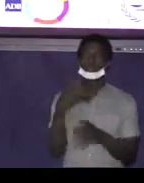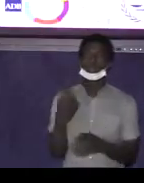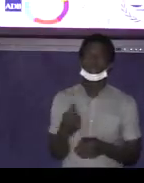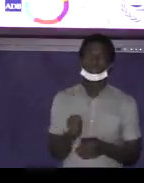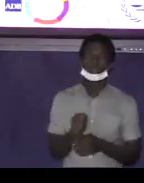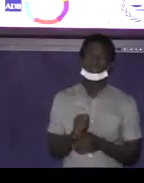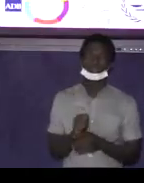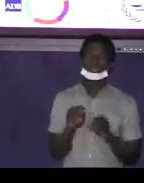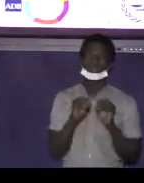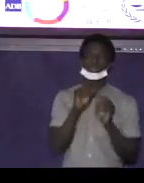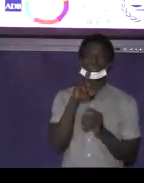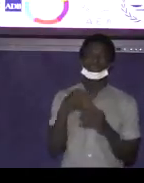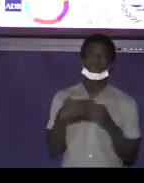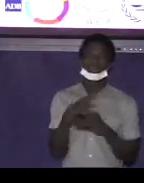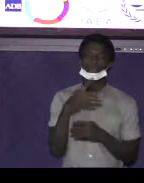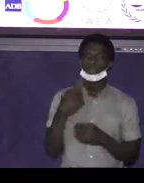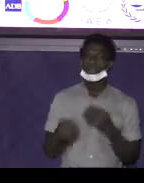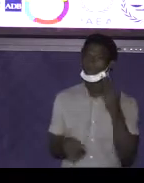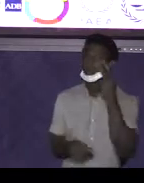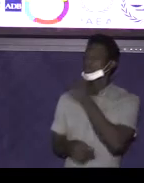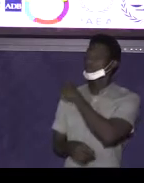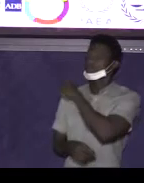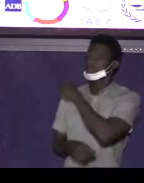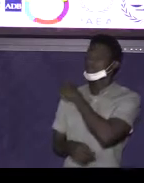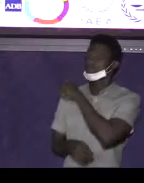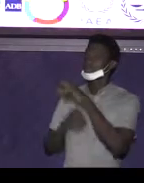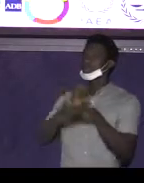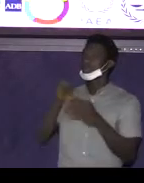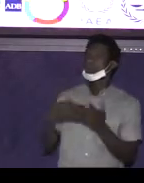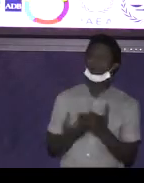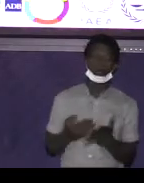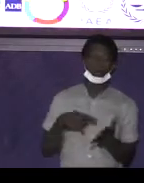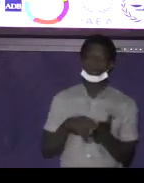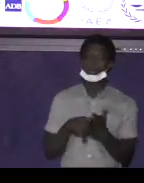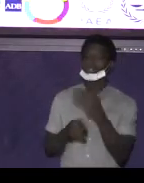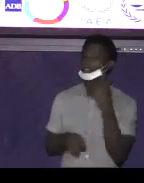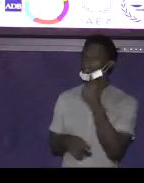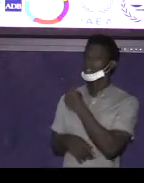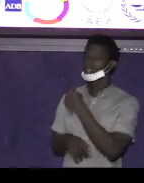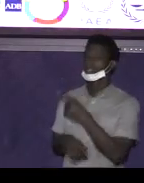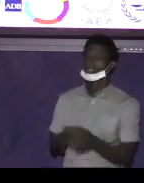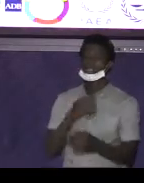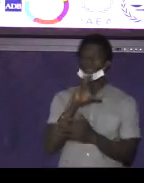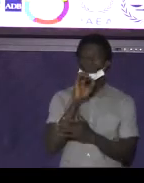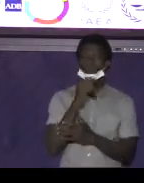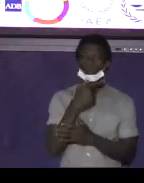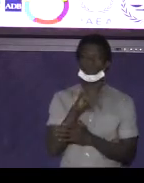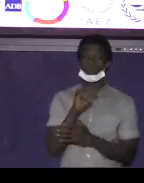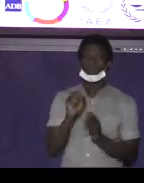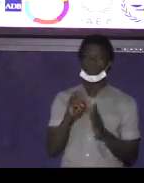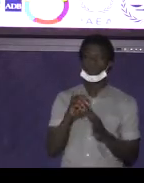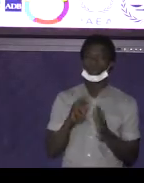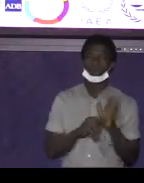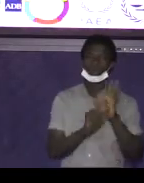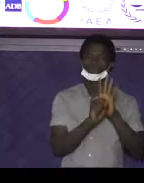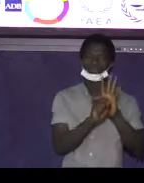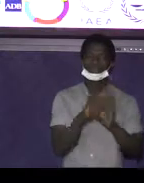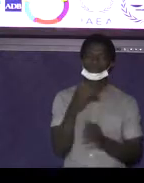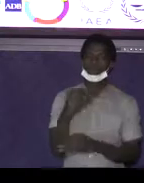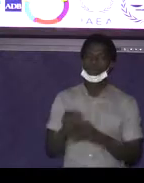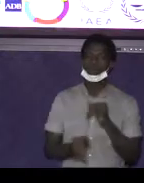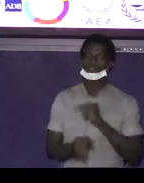the organization one after the other. All these are the let me say, the logo or symbols of